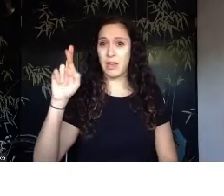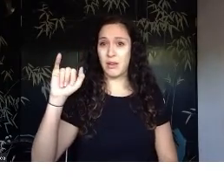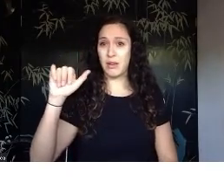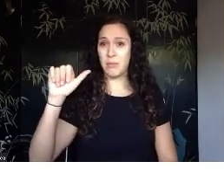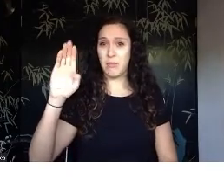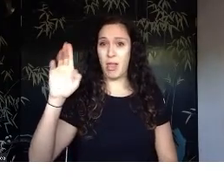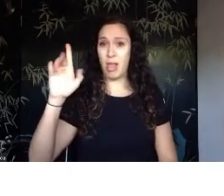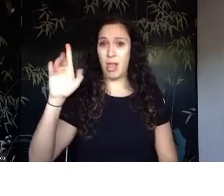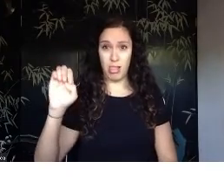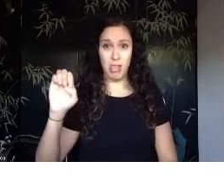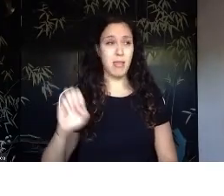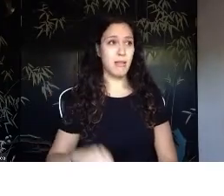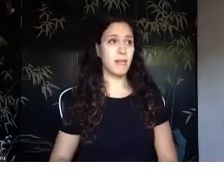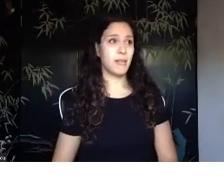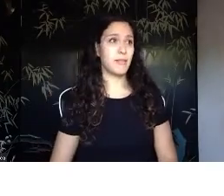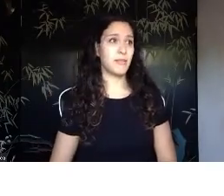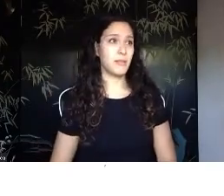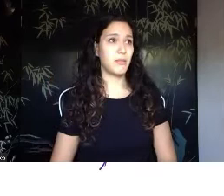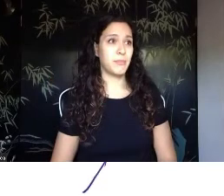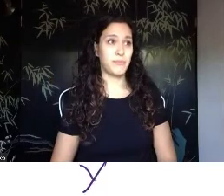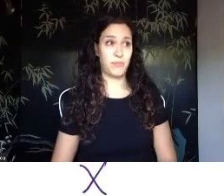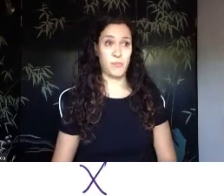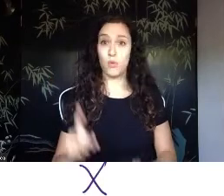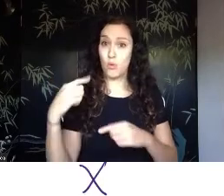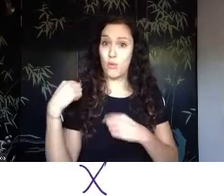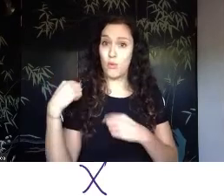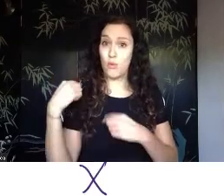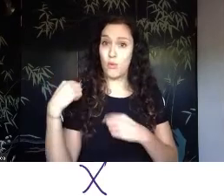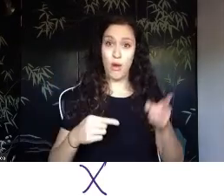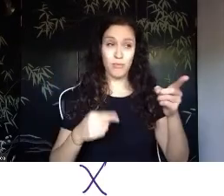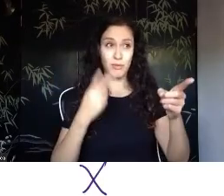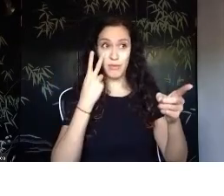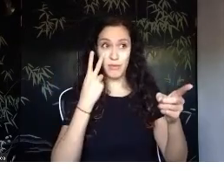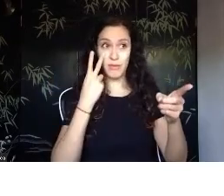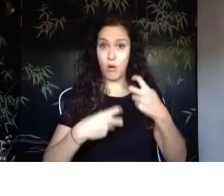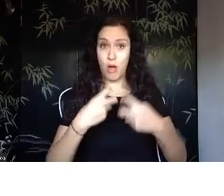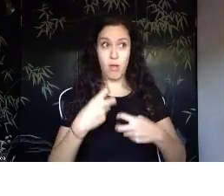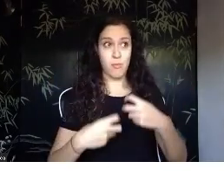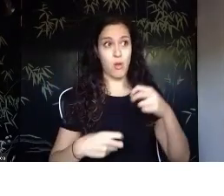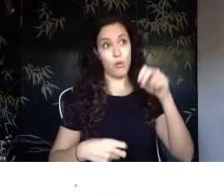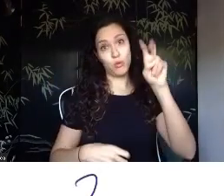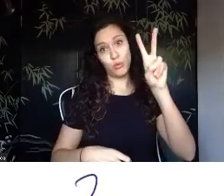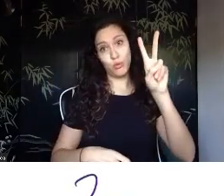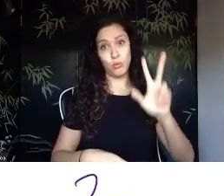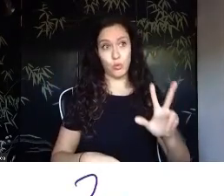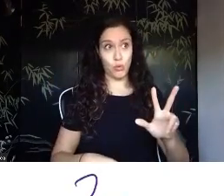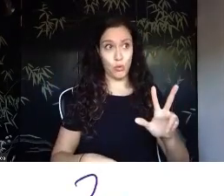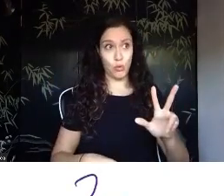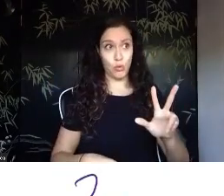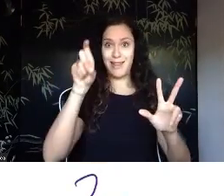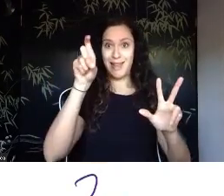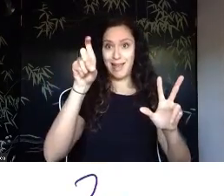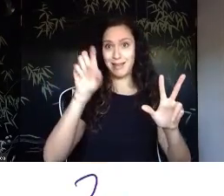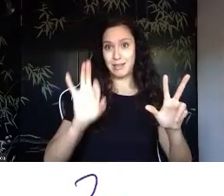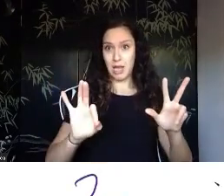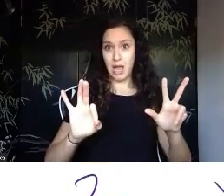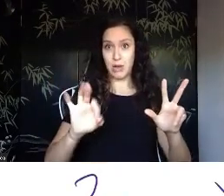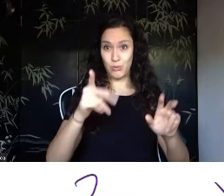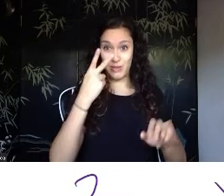So this missing variable can be anywhere. Okay, so the ones that we've seen so far is something like